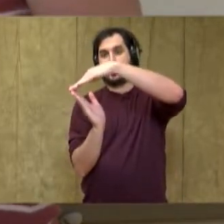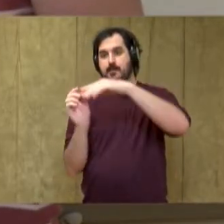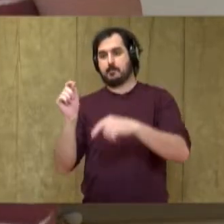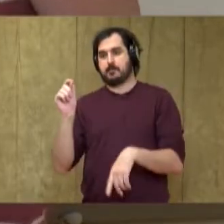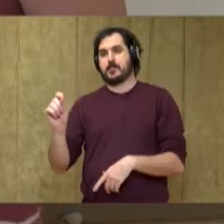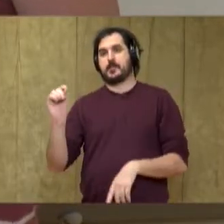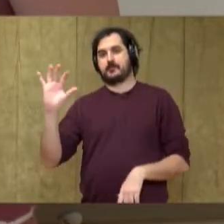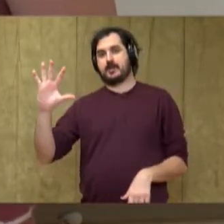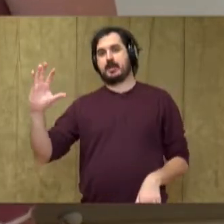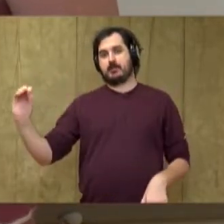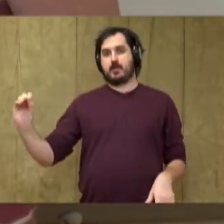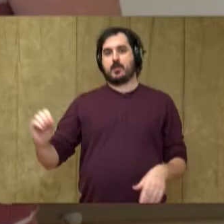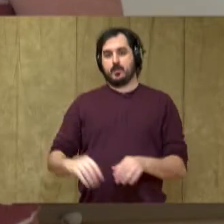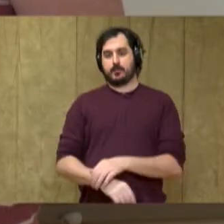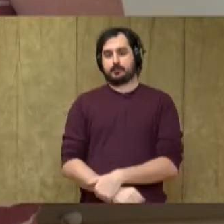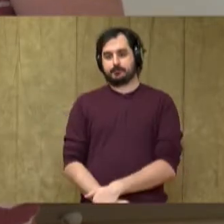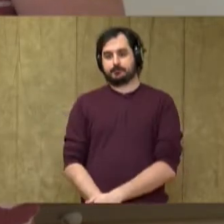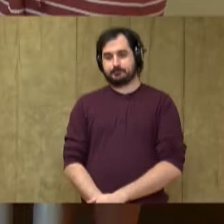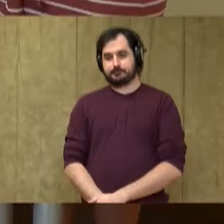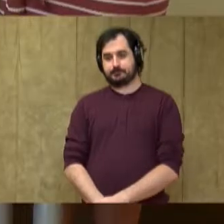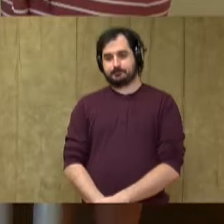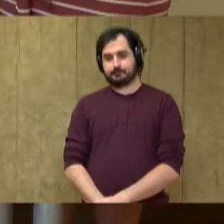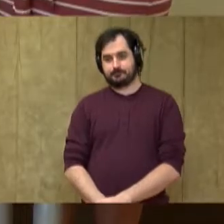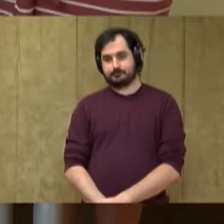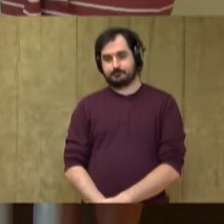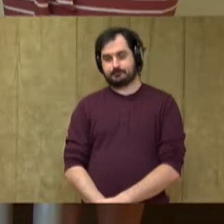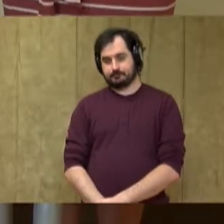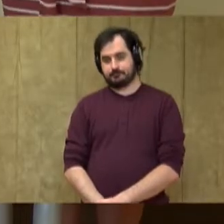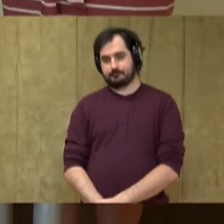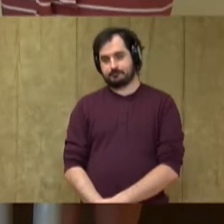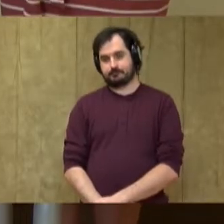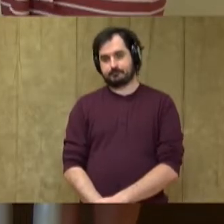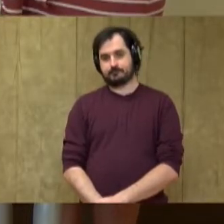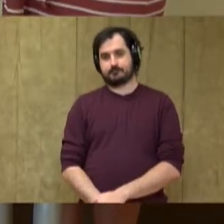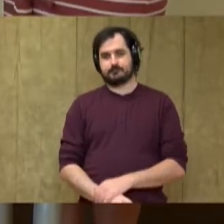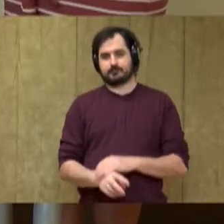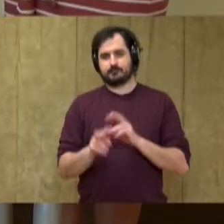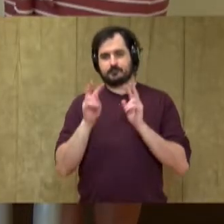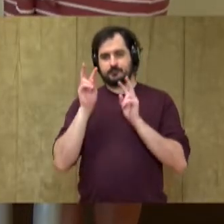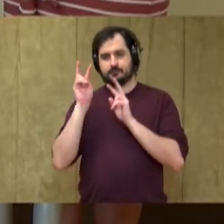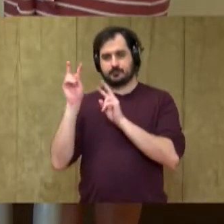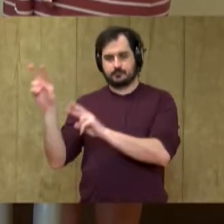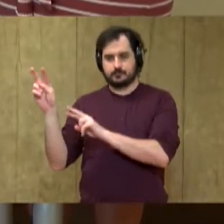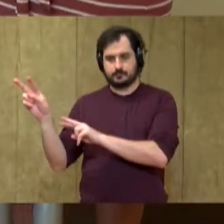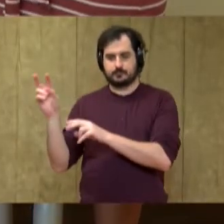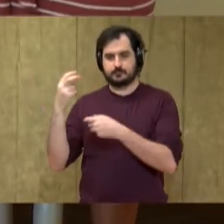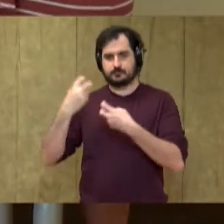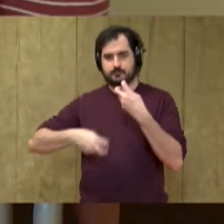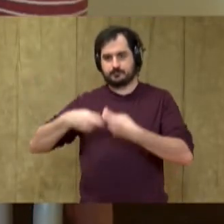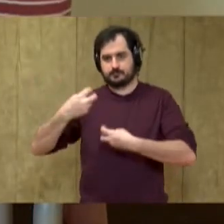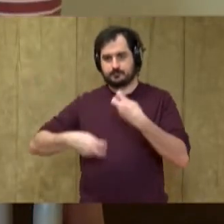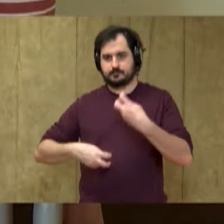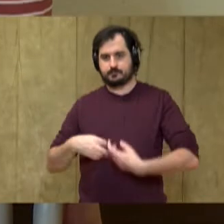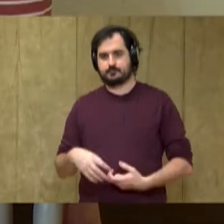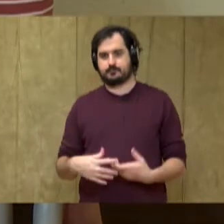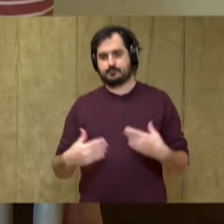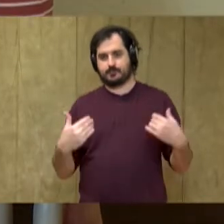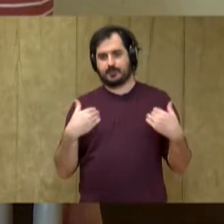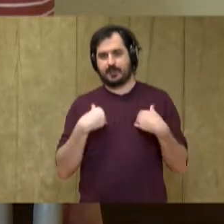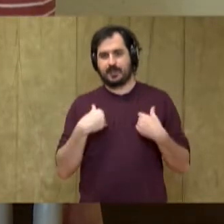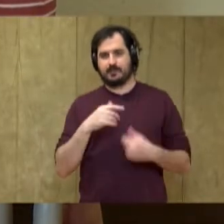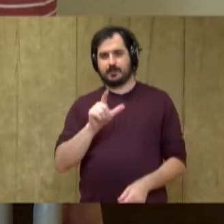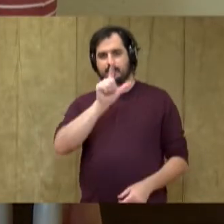hundredths. All right, so let's look at this problem. I have